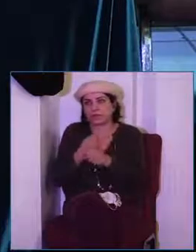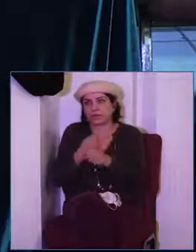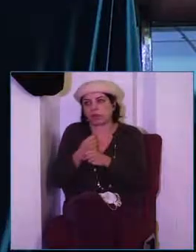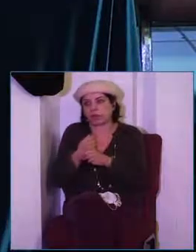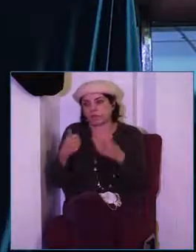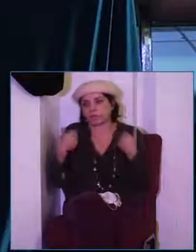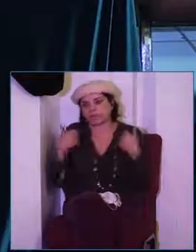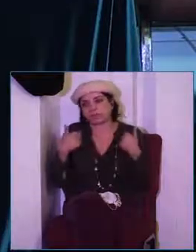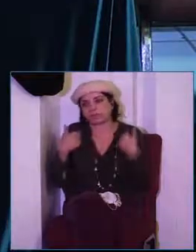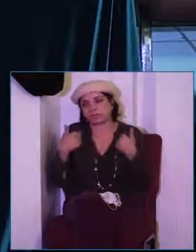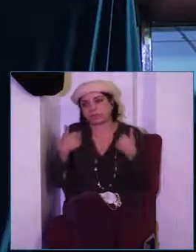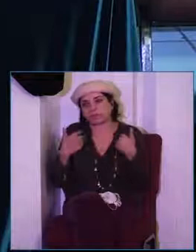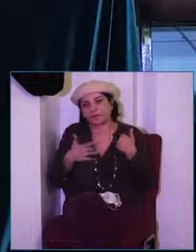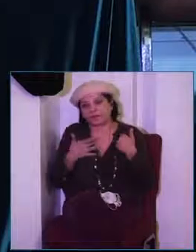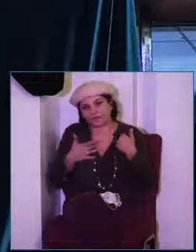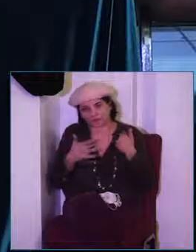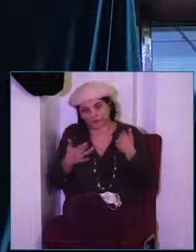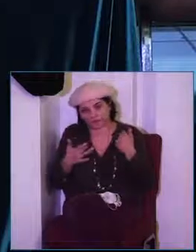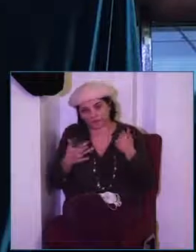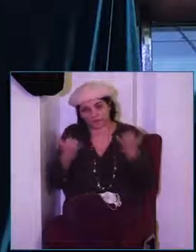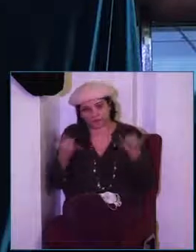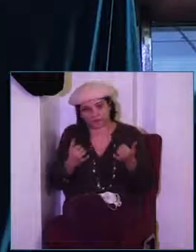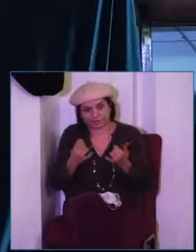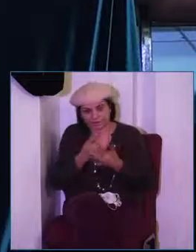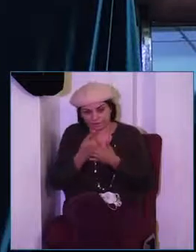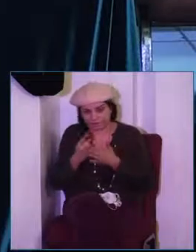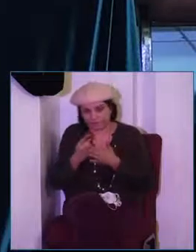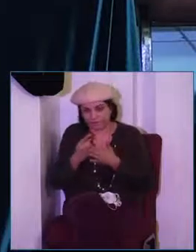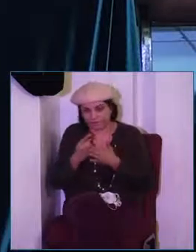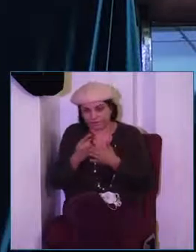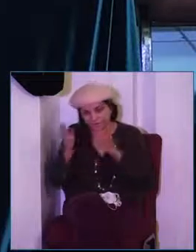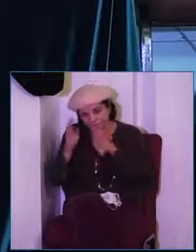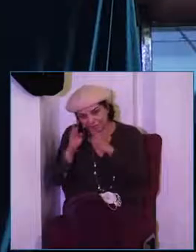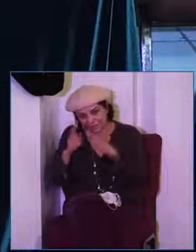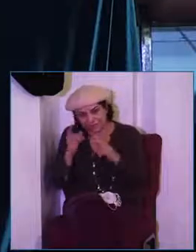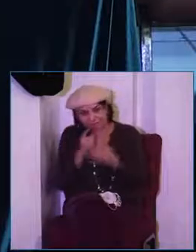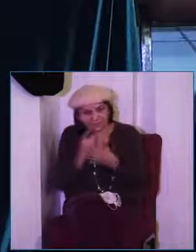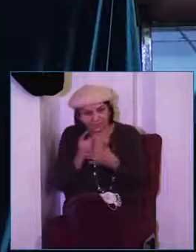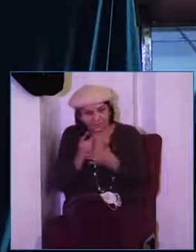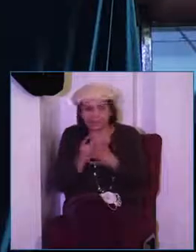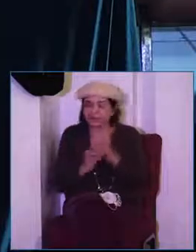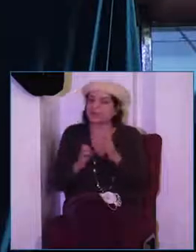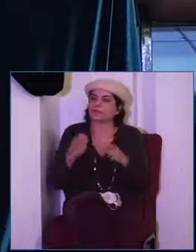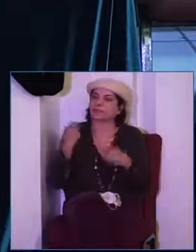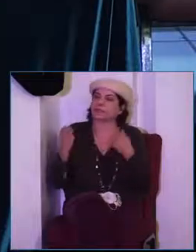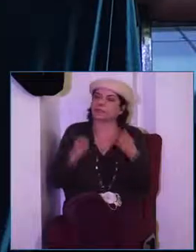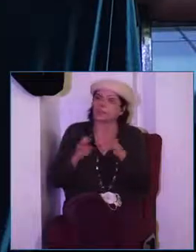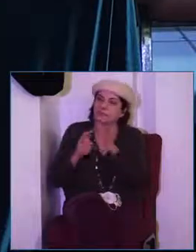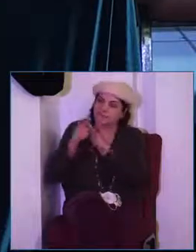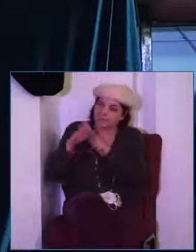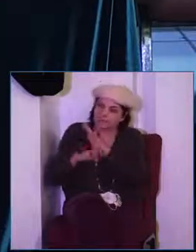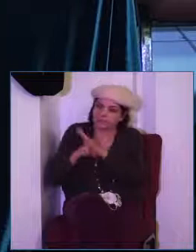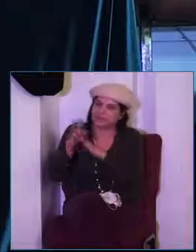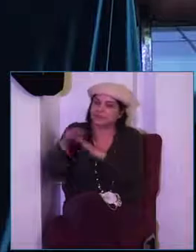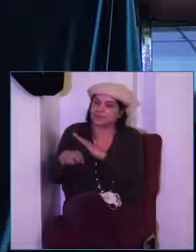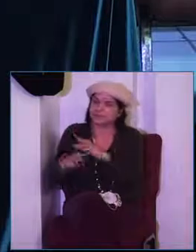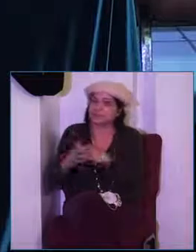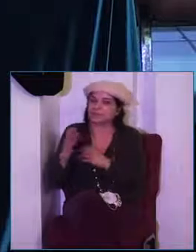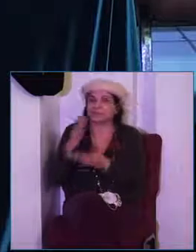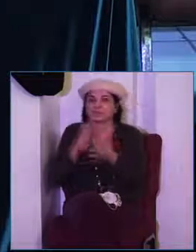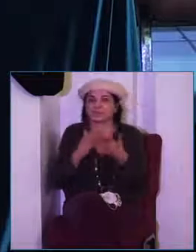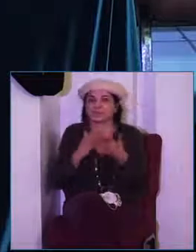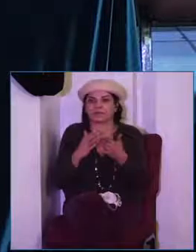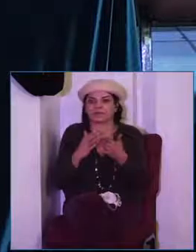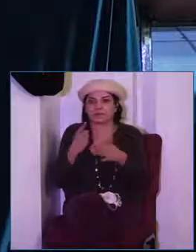I have a feeling that many of us have been on an emotional roller coaster. Some of us for days, some of us for weeks, and some of us for